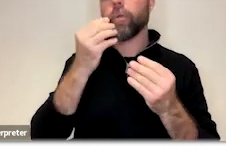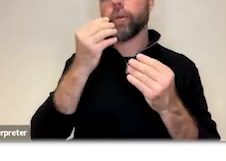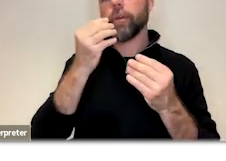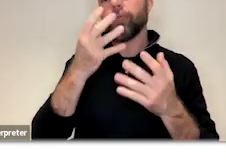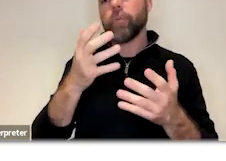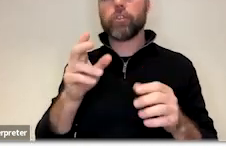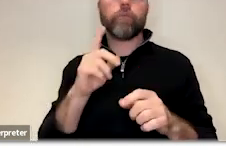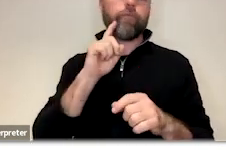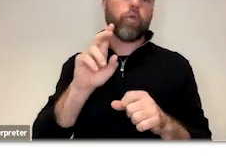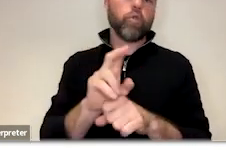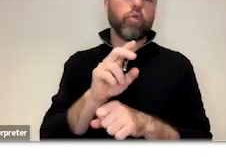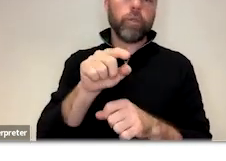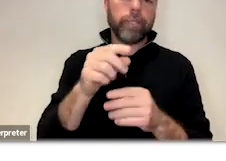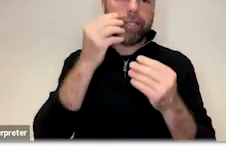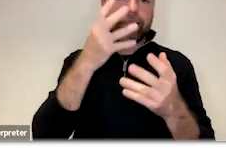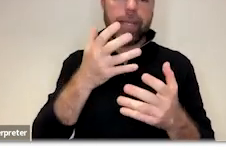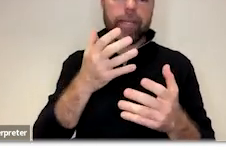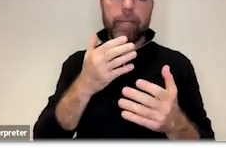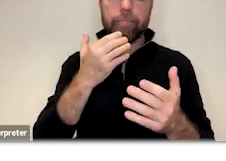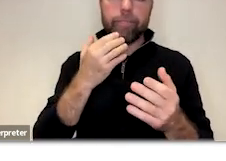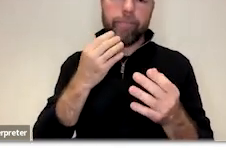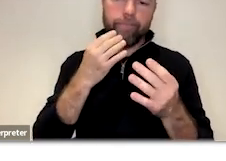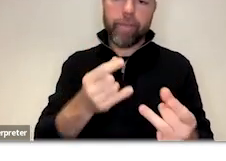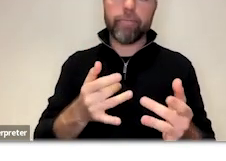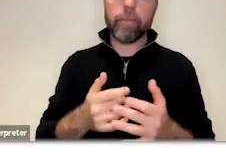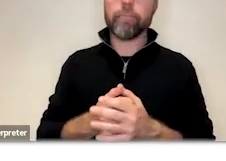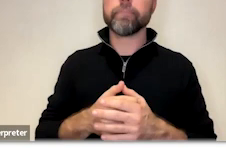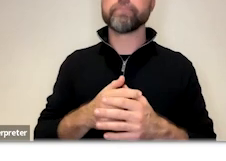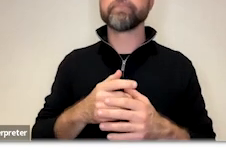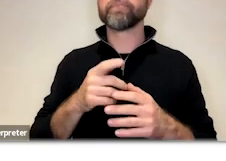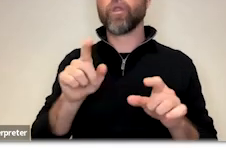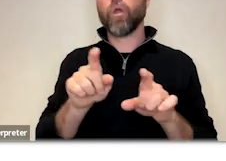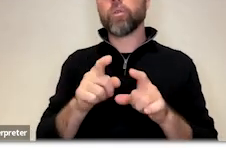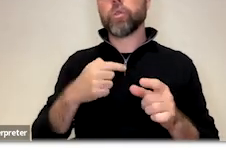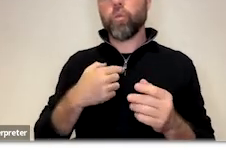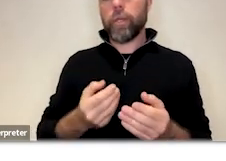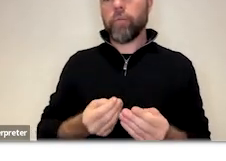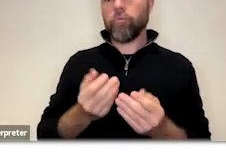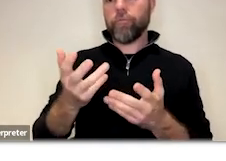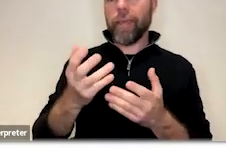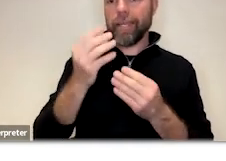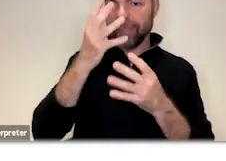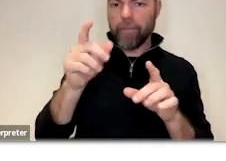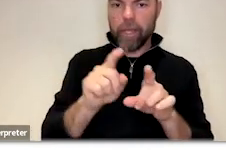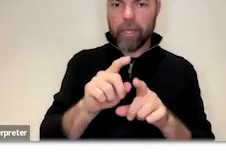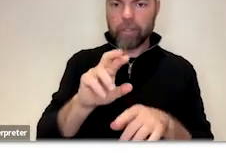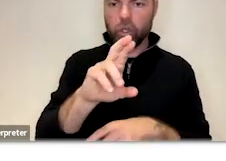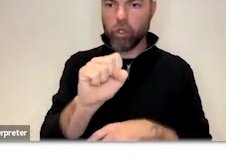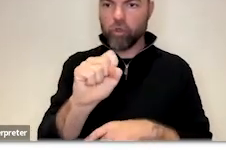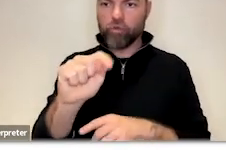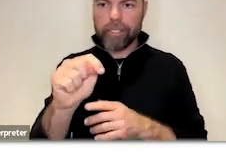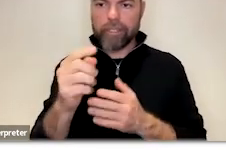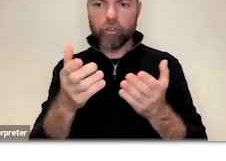to use this data effectively. We also serve up data as REST services. So this